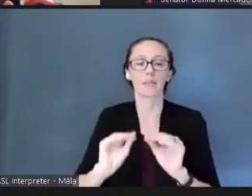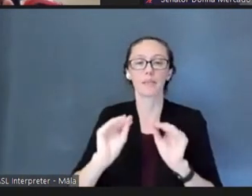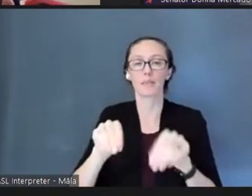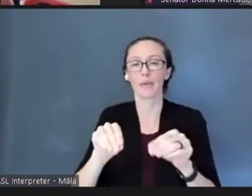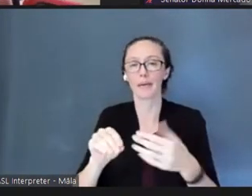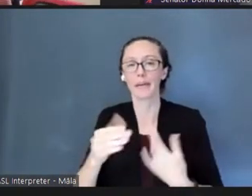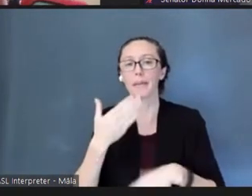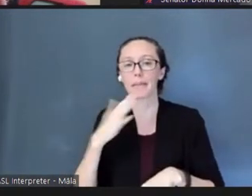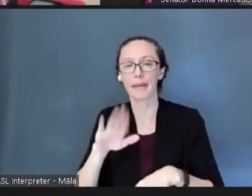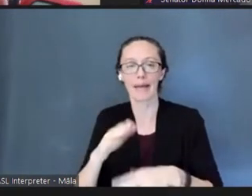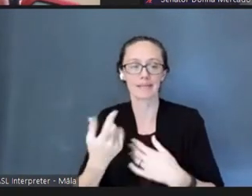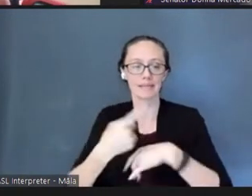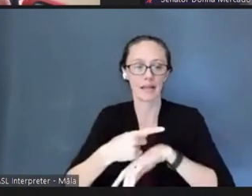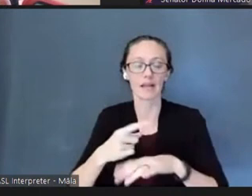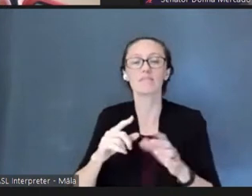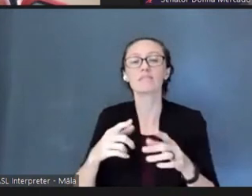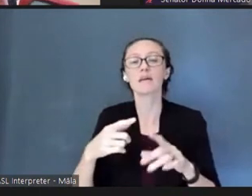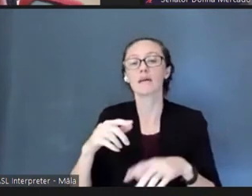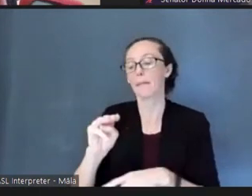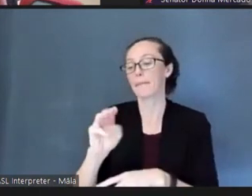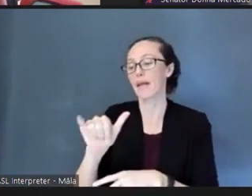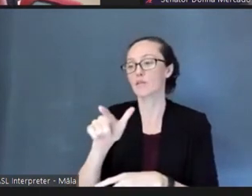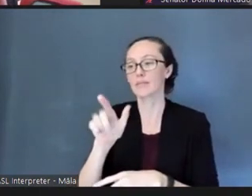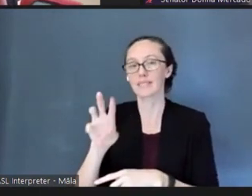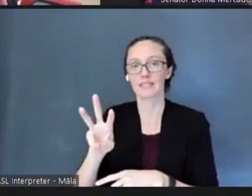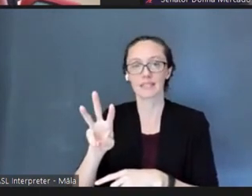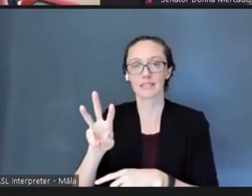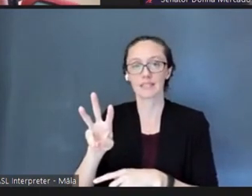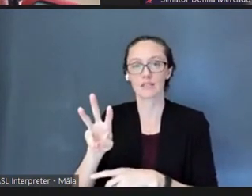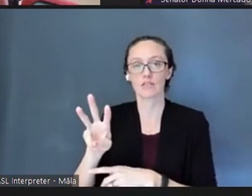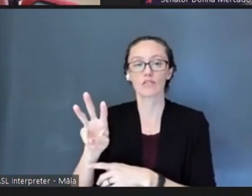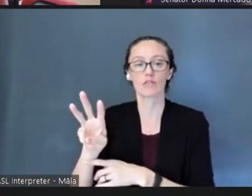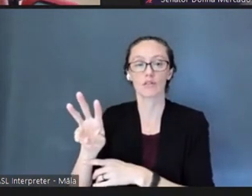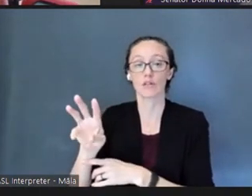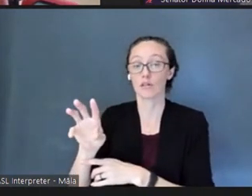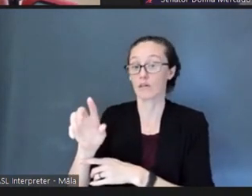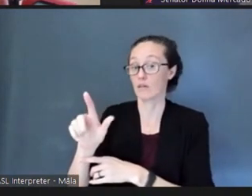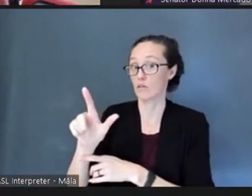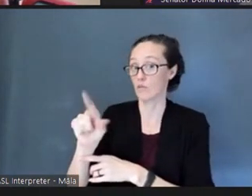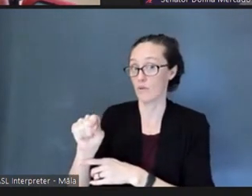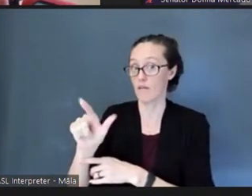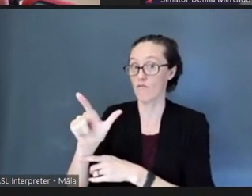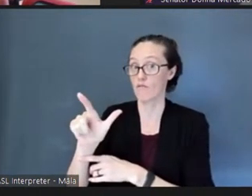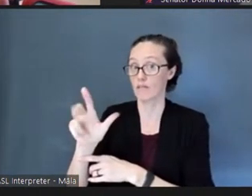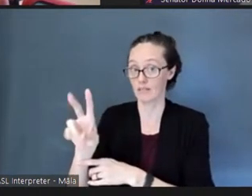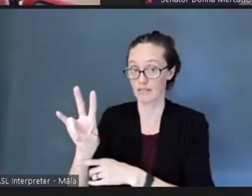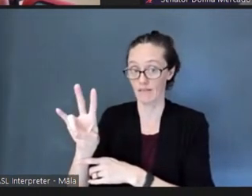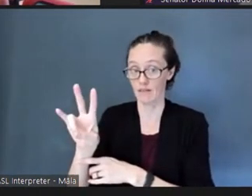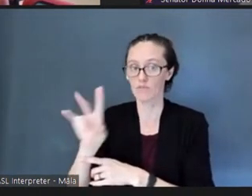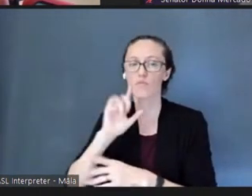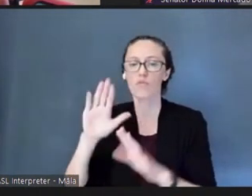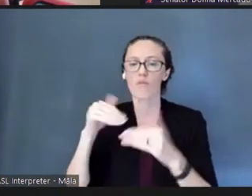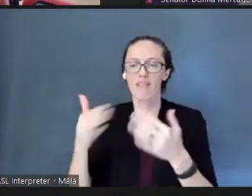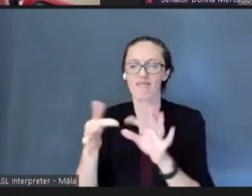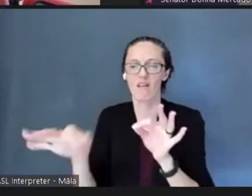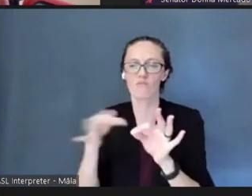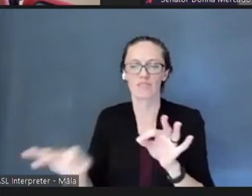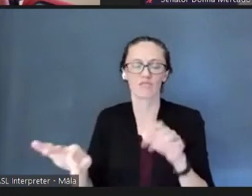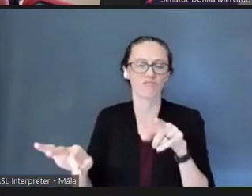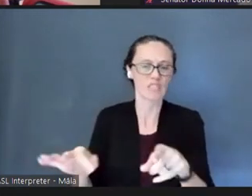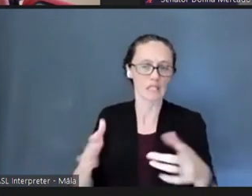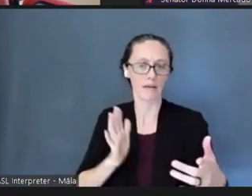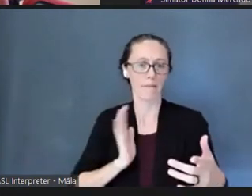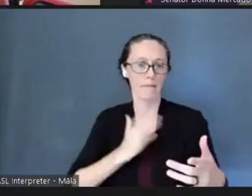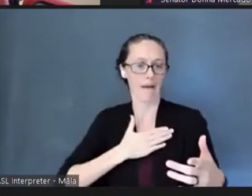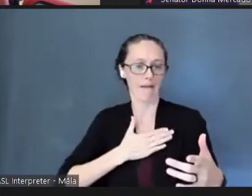and I'll put in some committee language expressing my and the committee's concerns about how many situations